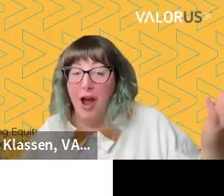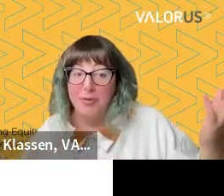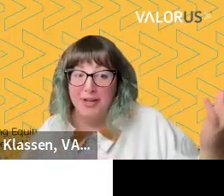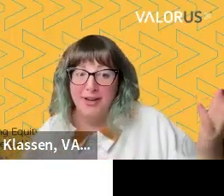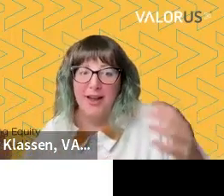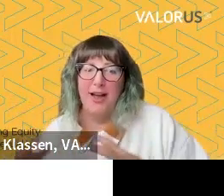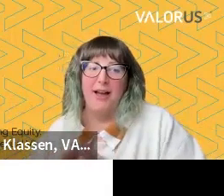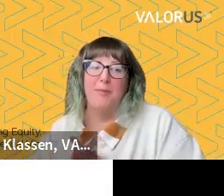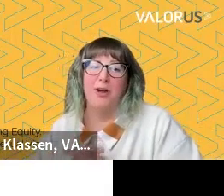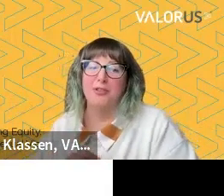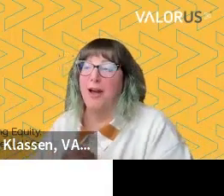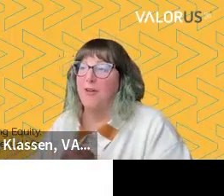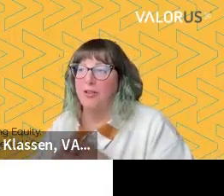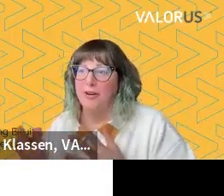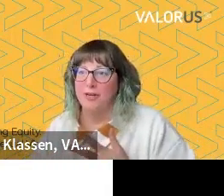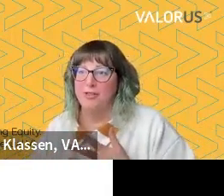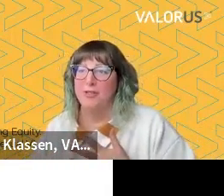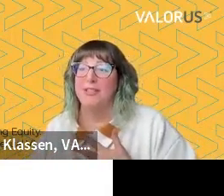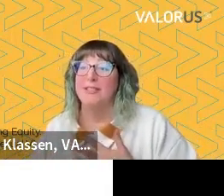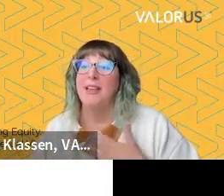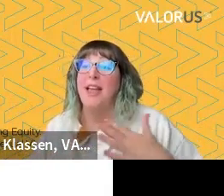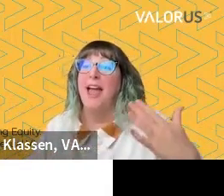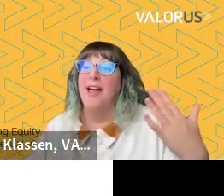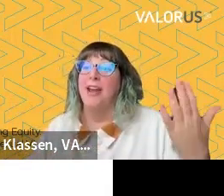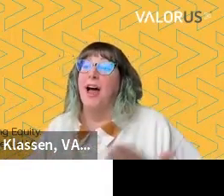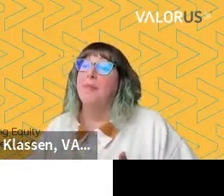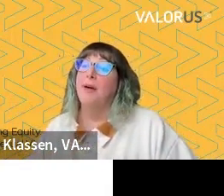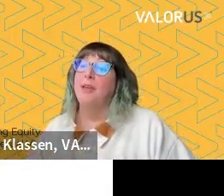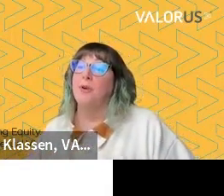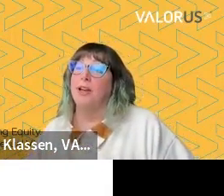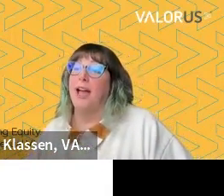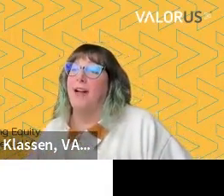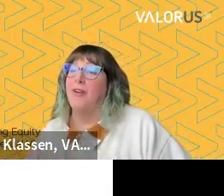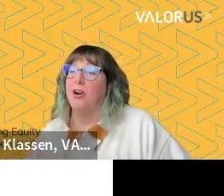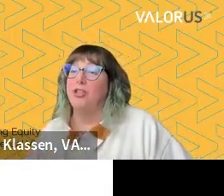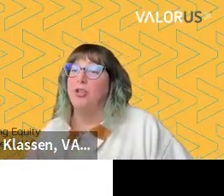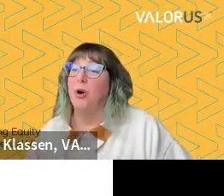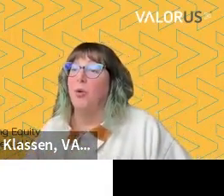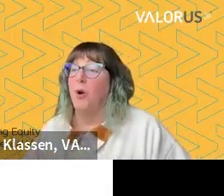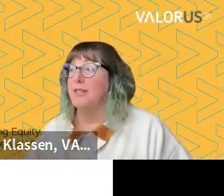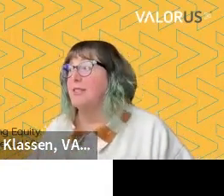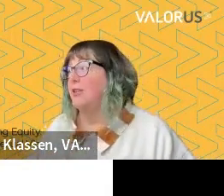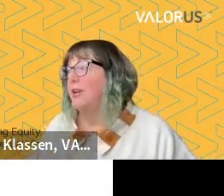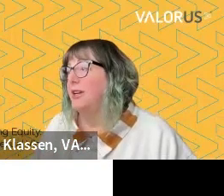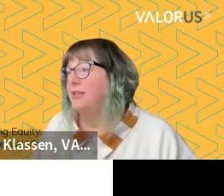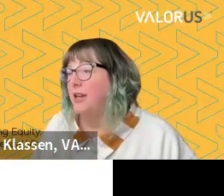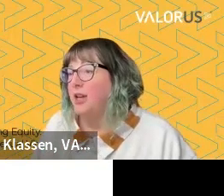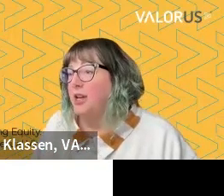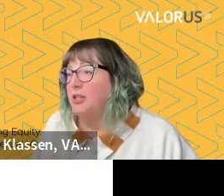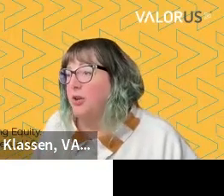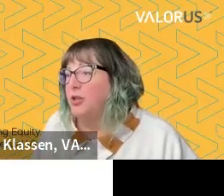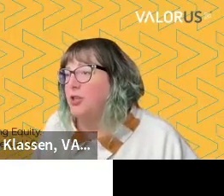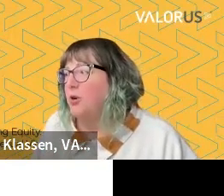that's an option. We also have all of our resources, and then upcoming, we're going to have our 201